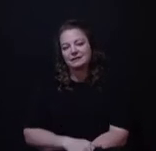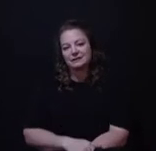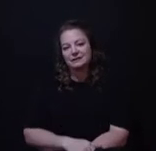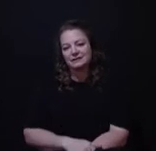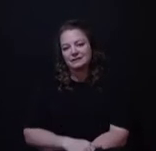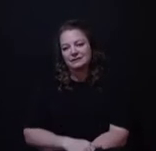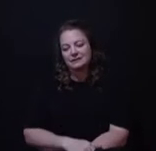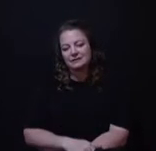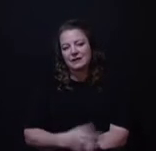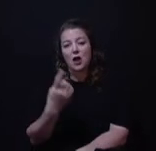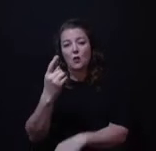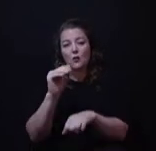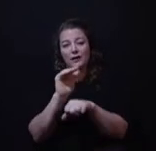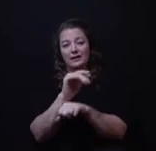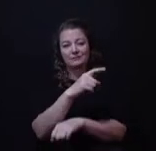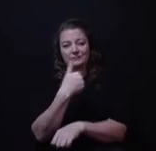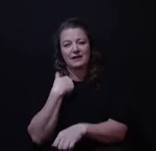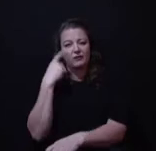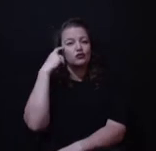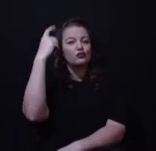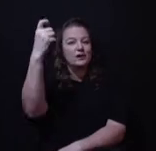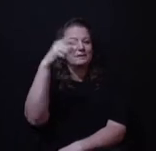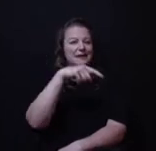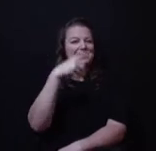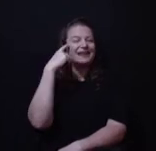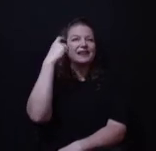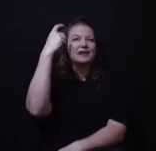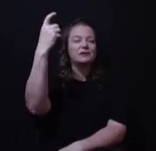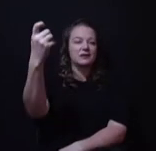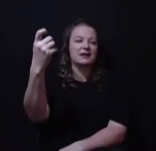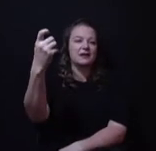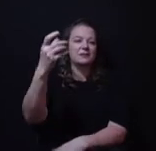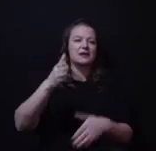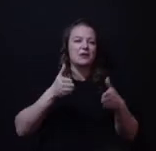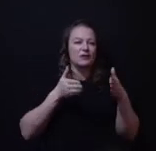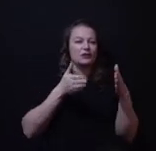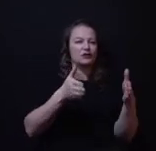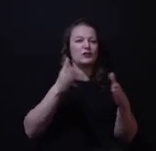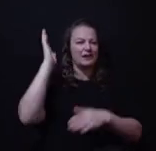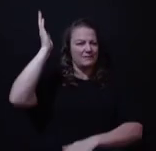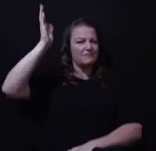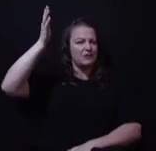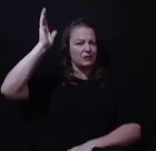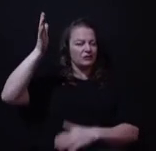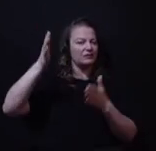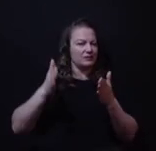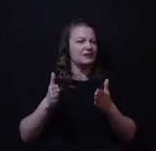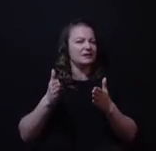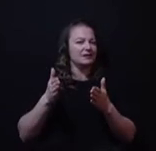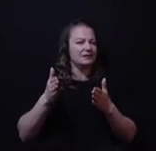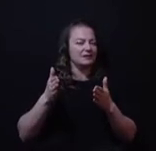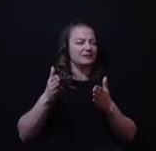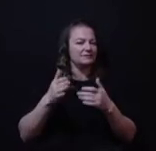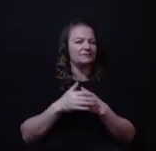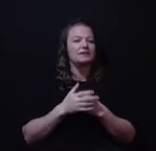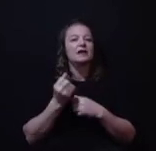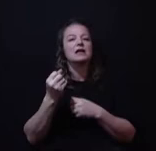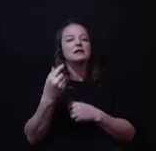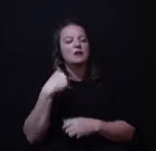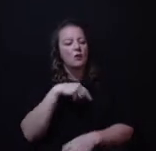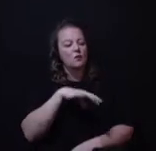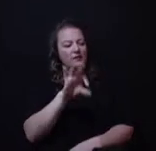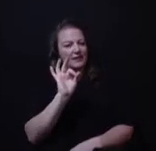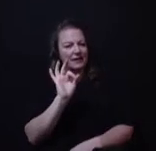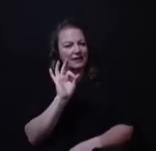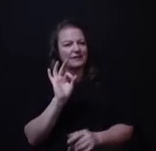One night, he had a dream. He dreamed that he was a street evangelist. He was back out preaching. So we found out about